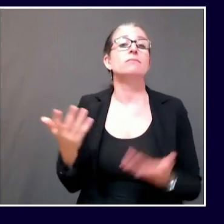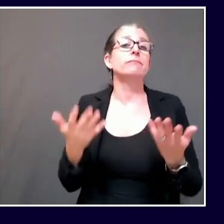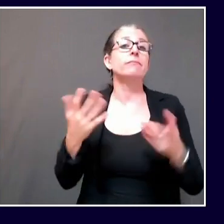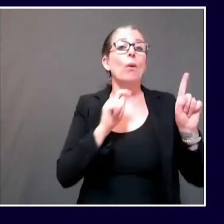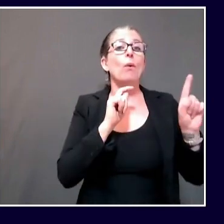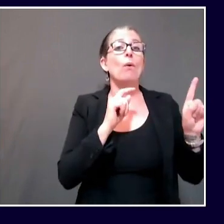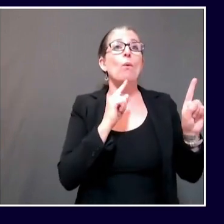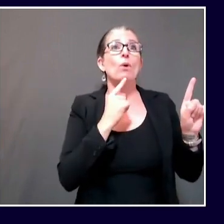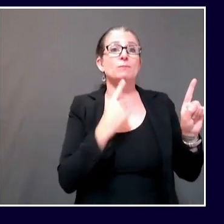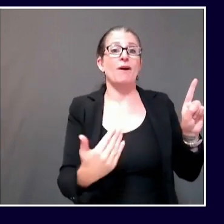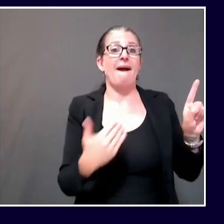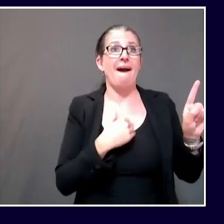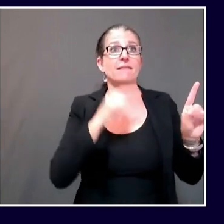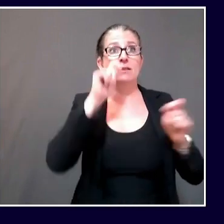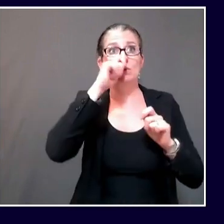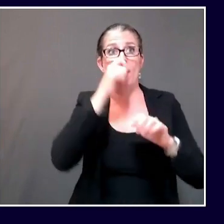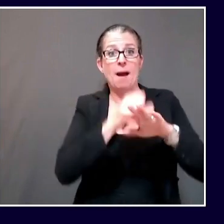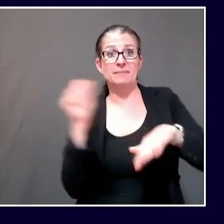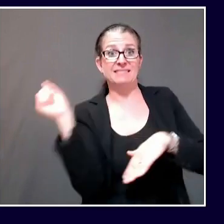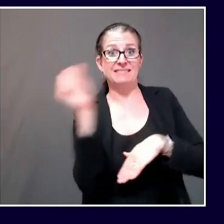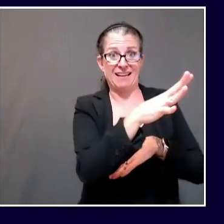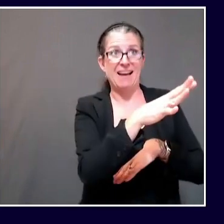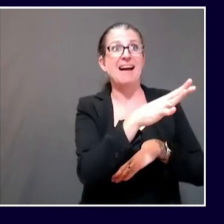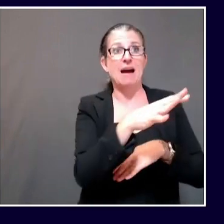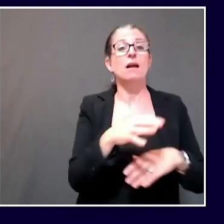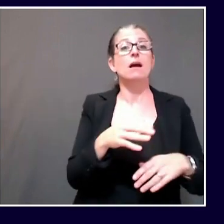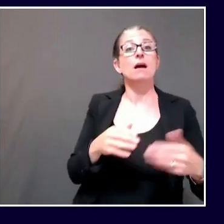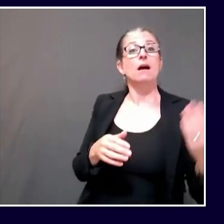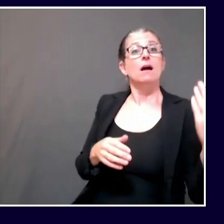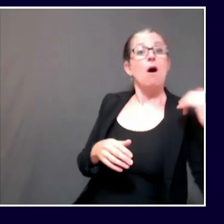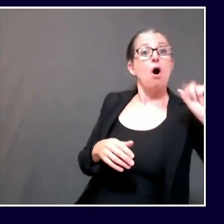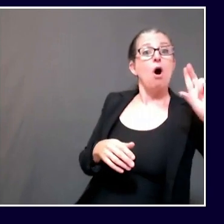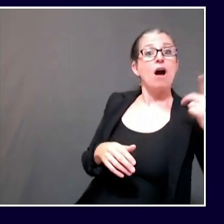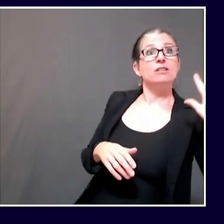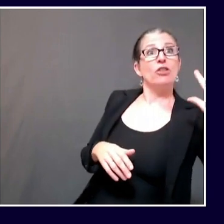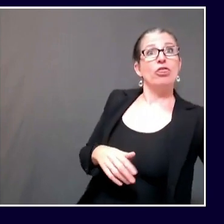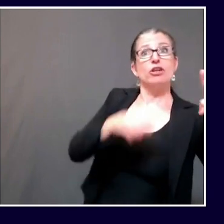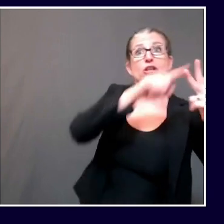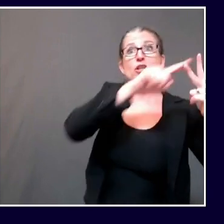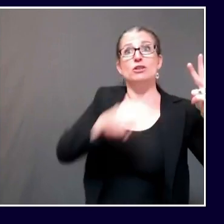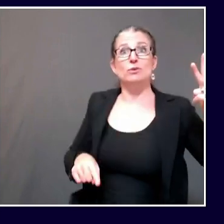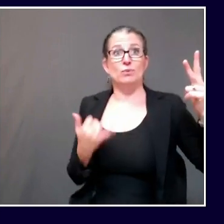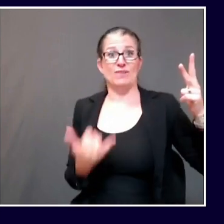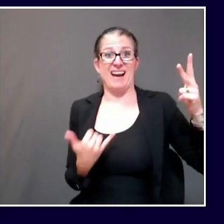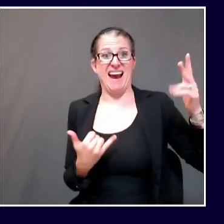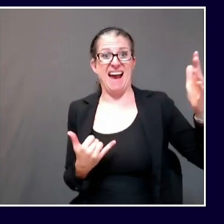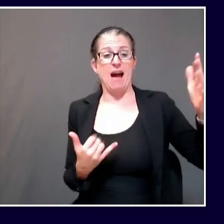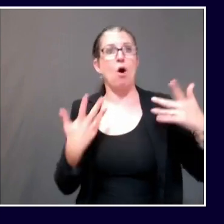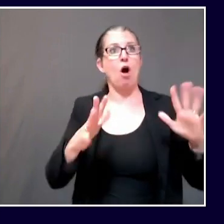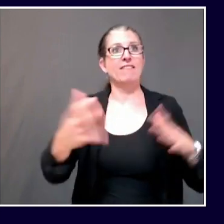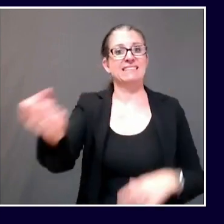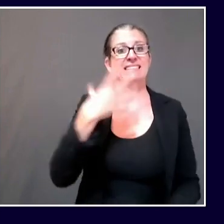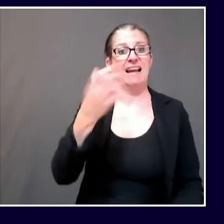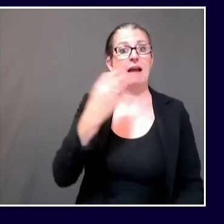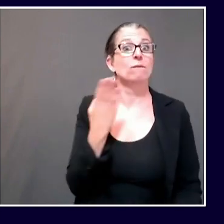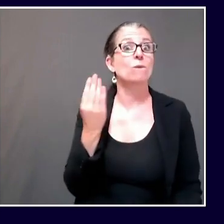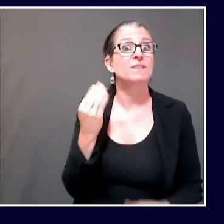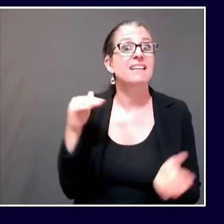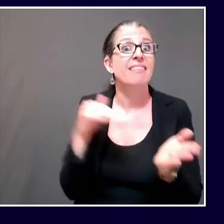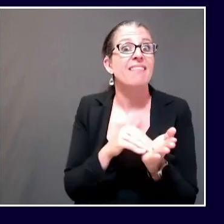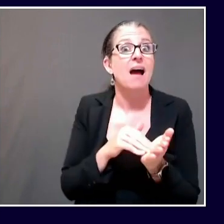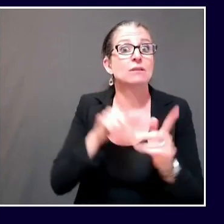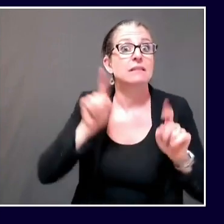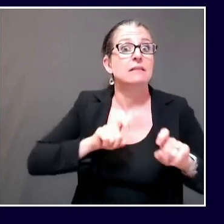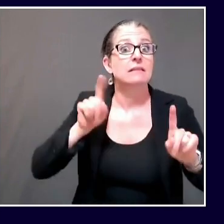lab since August 3rd. The 27 swab and send sites complement the roughly 40 current testing sites